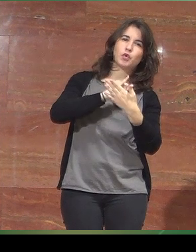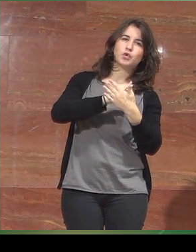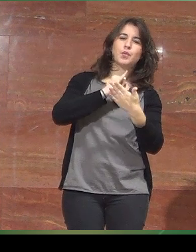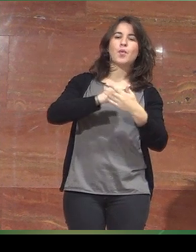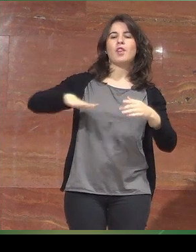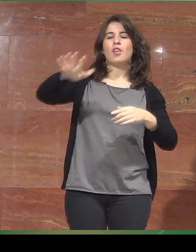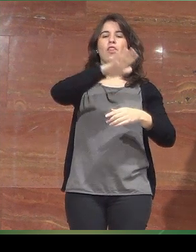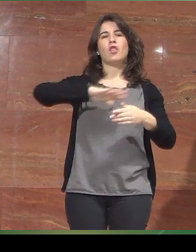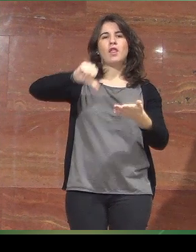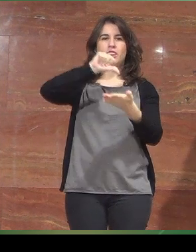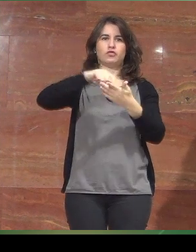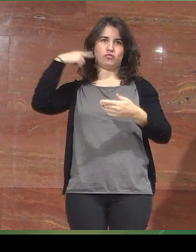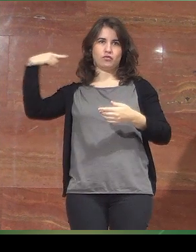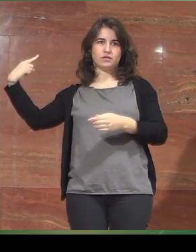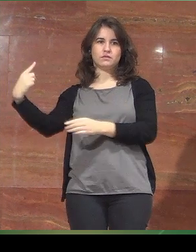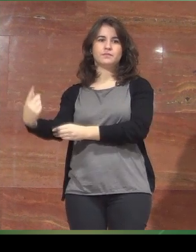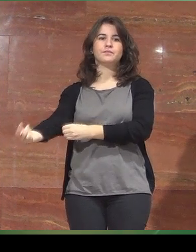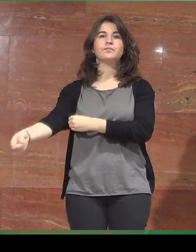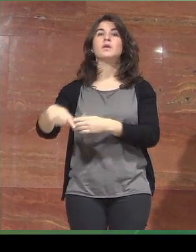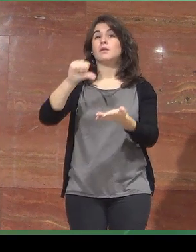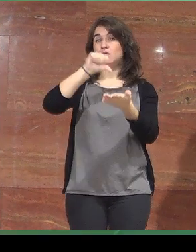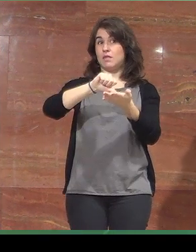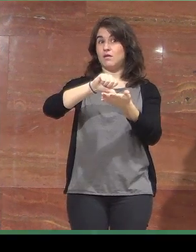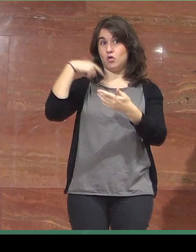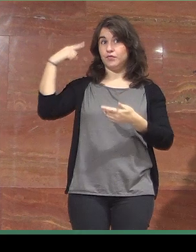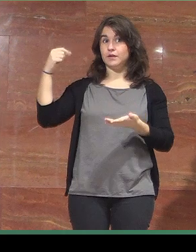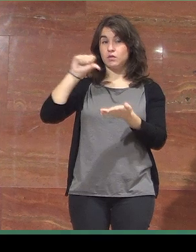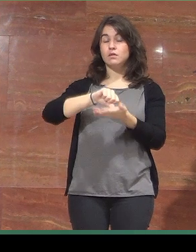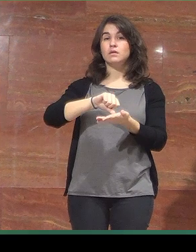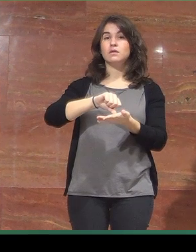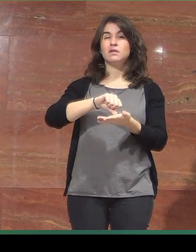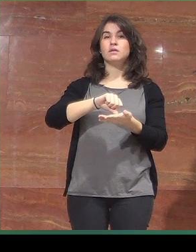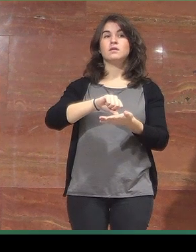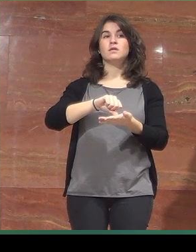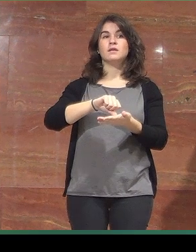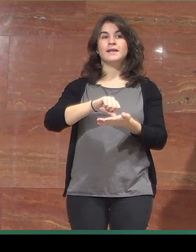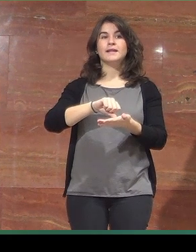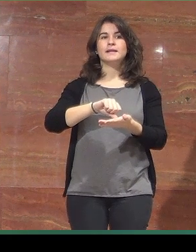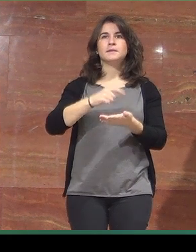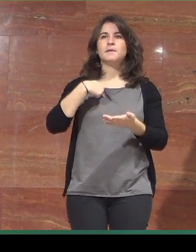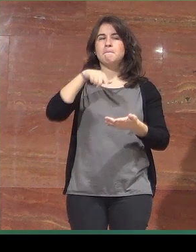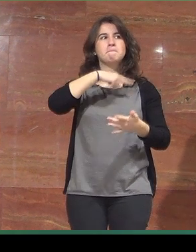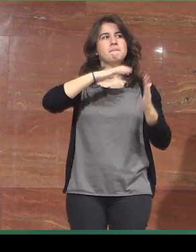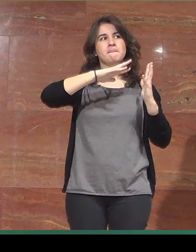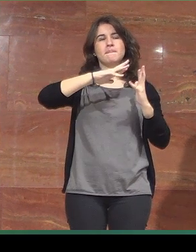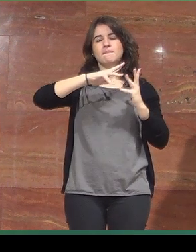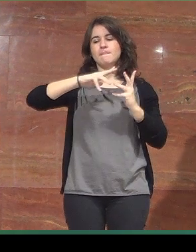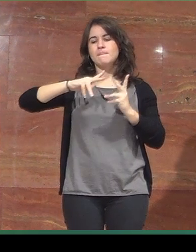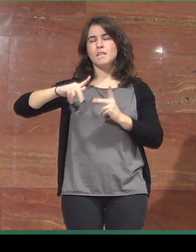a city such as London requires about 80 signs per square kilometre.